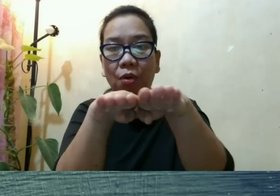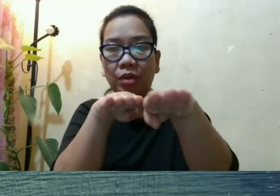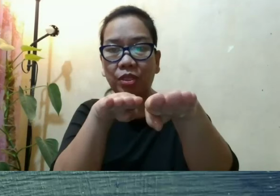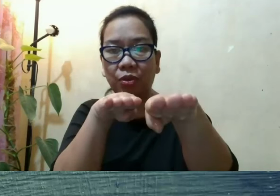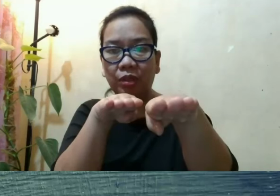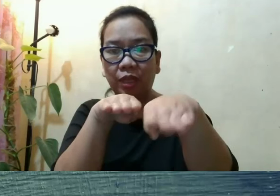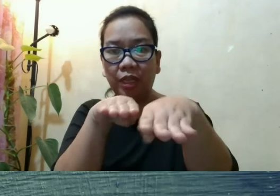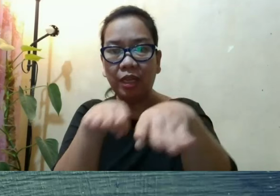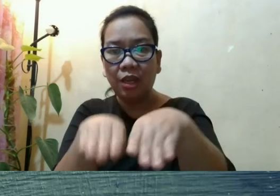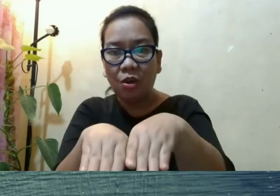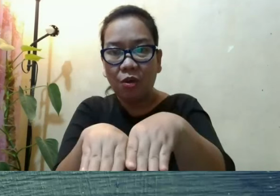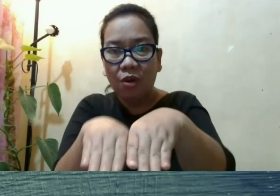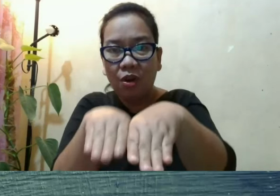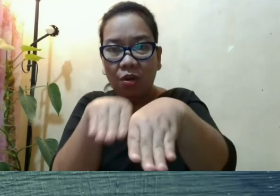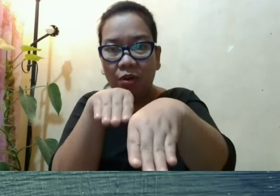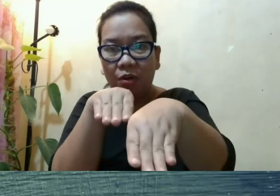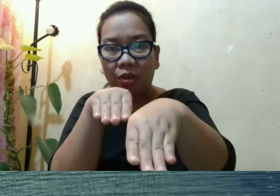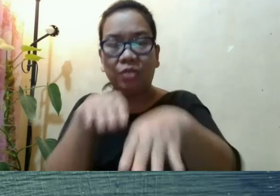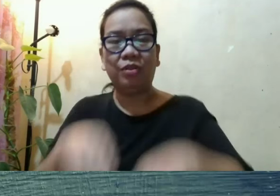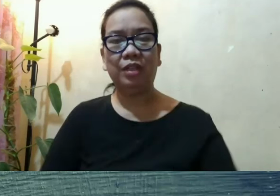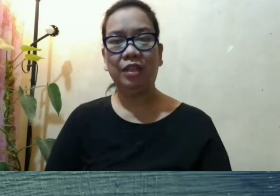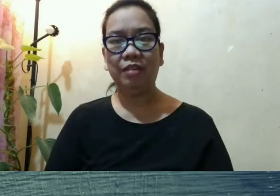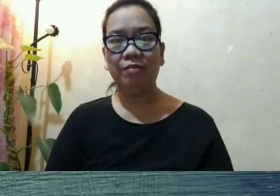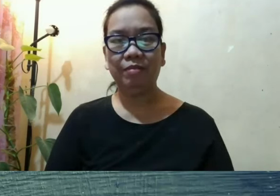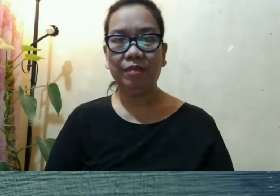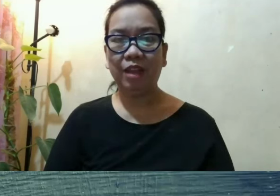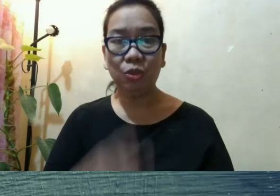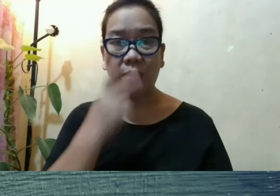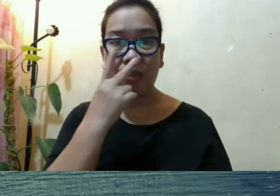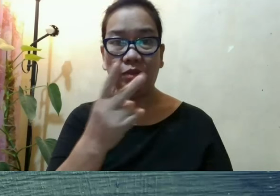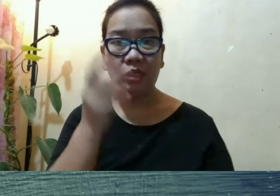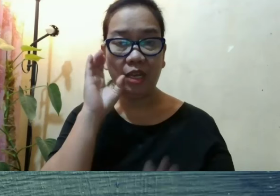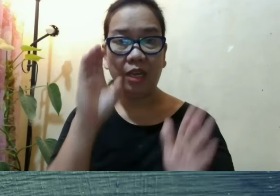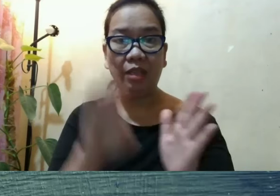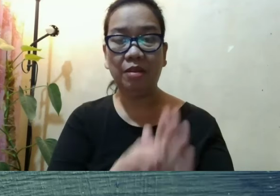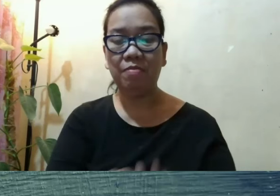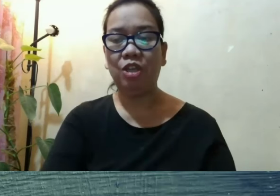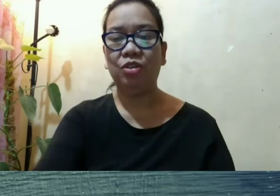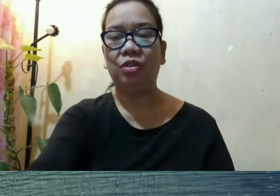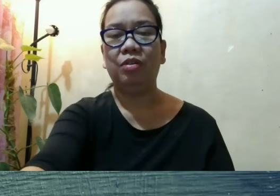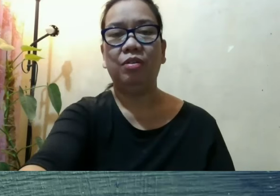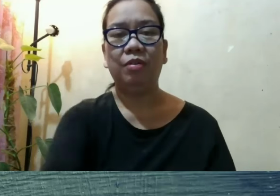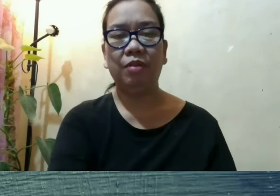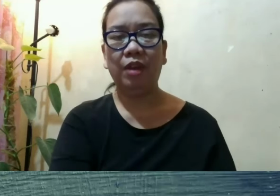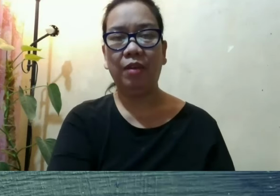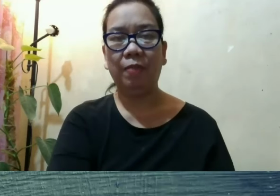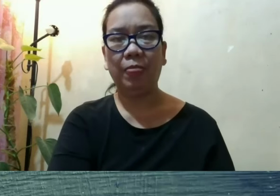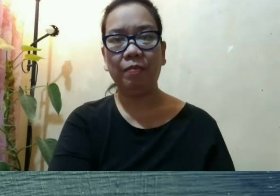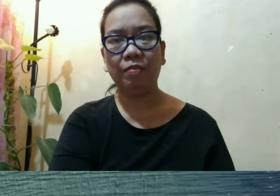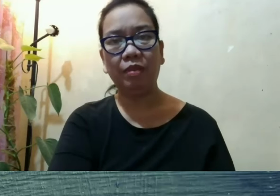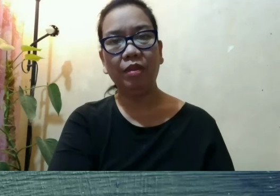move horizontally or horizontally. That's what you're seeing in the image.